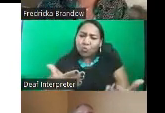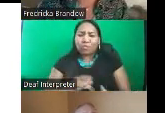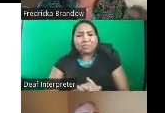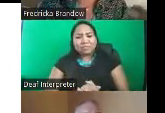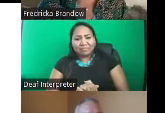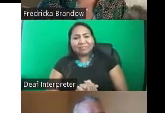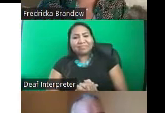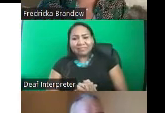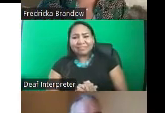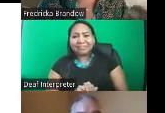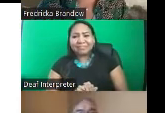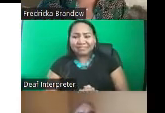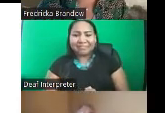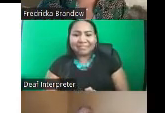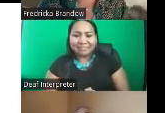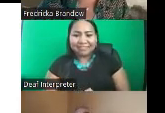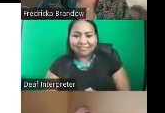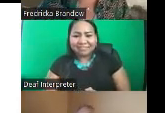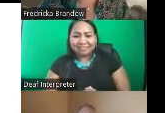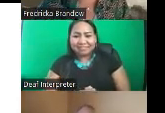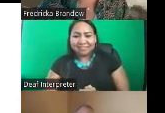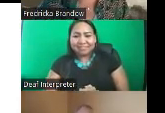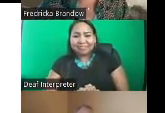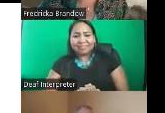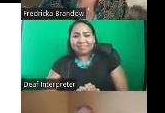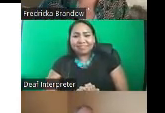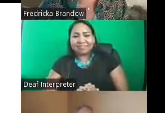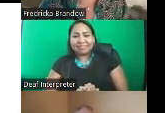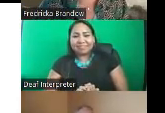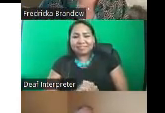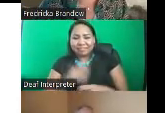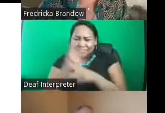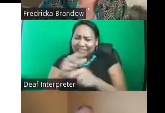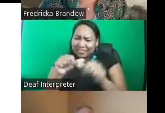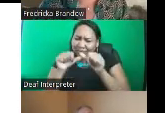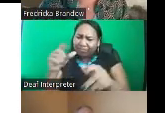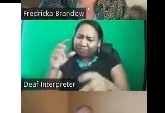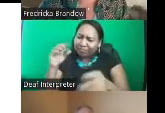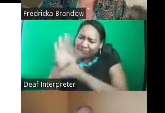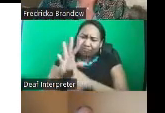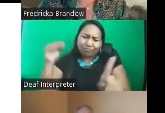everybody. Keep making a difference. And next slide.